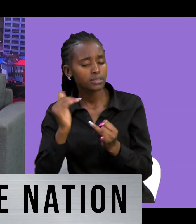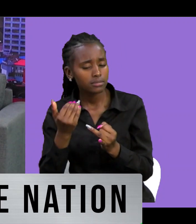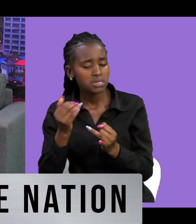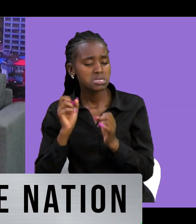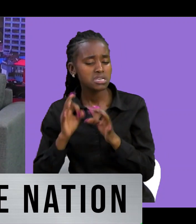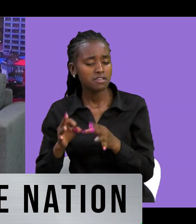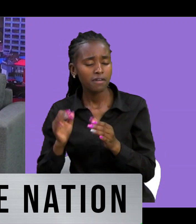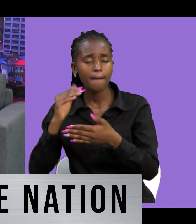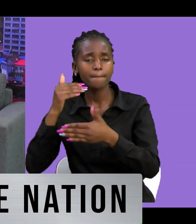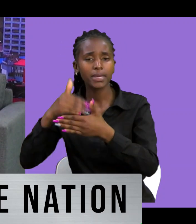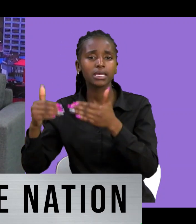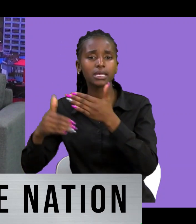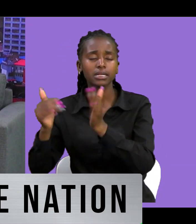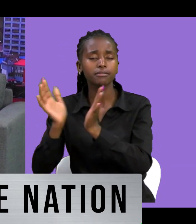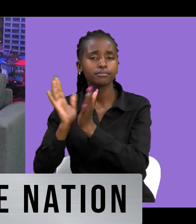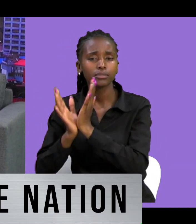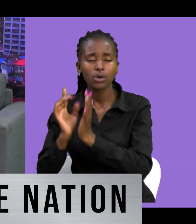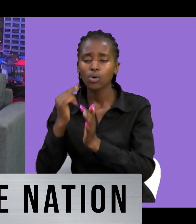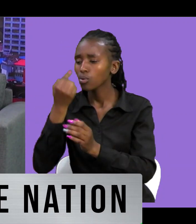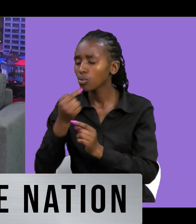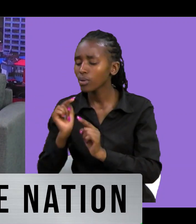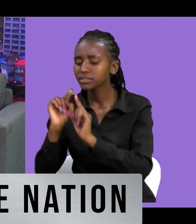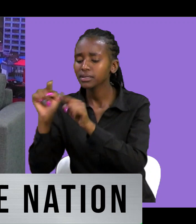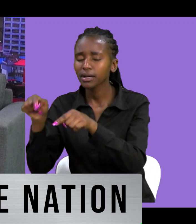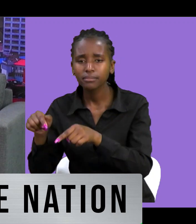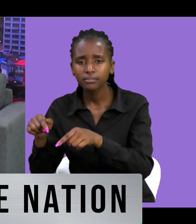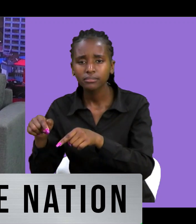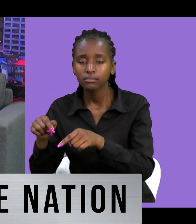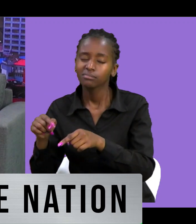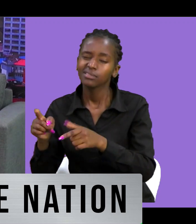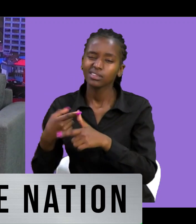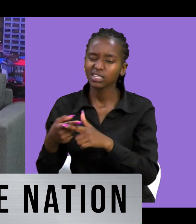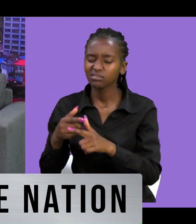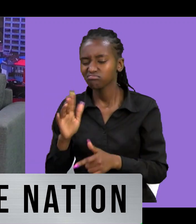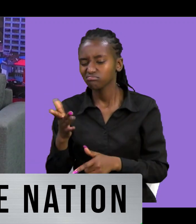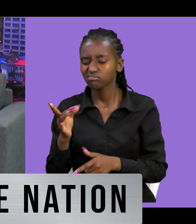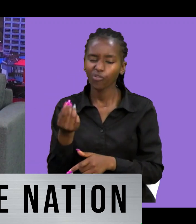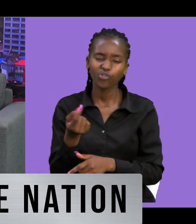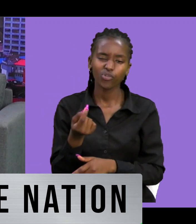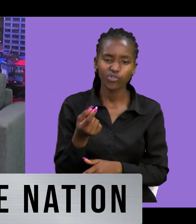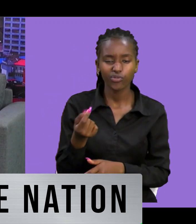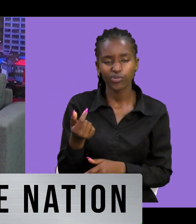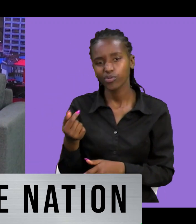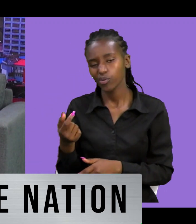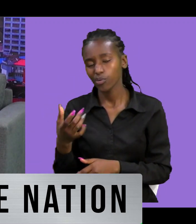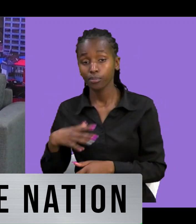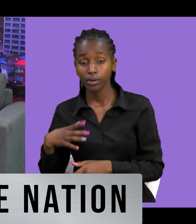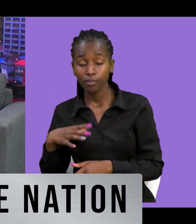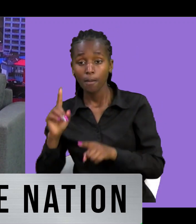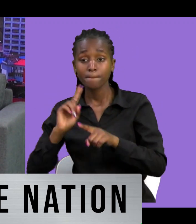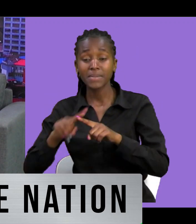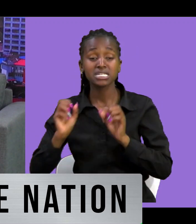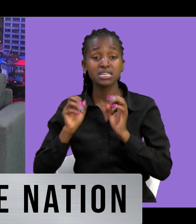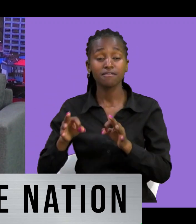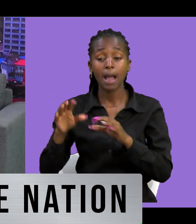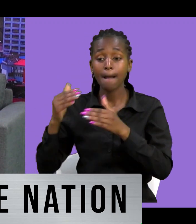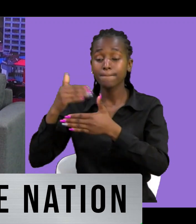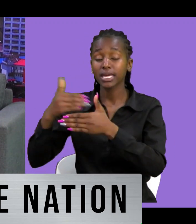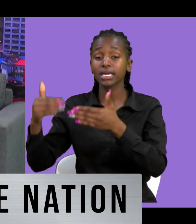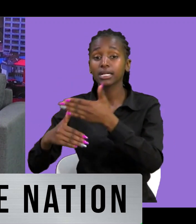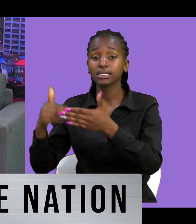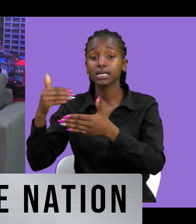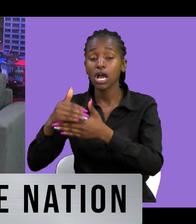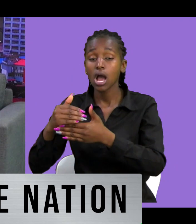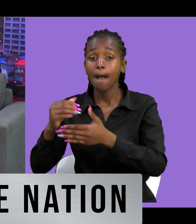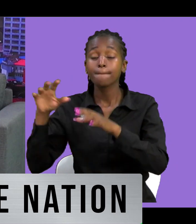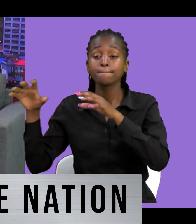national public holidays. But when I build a soko for Mama Mboga, you come and you find